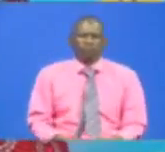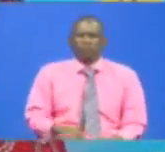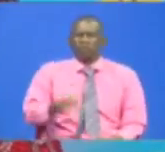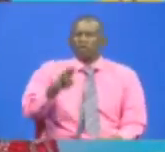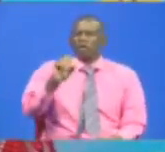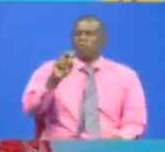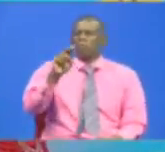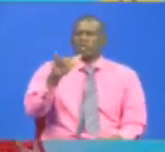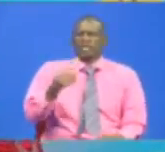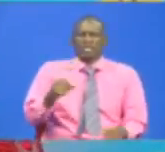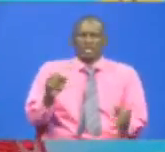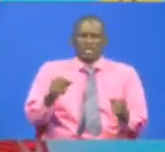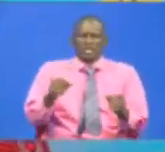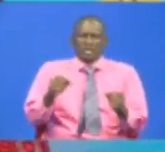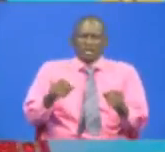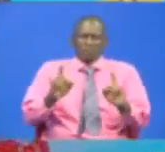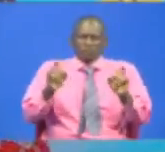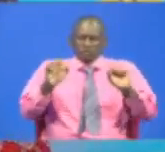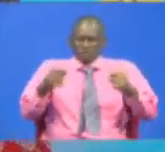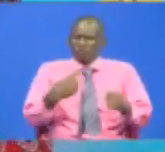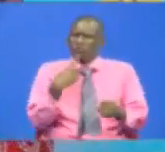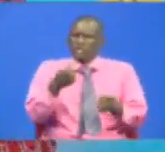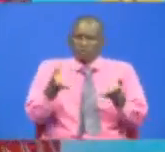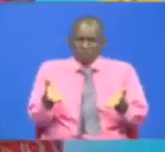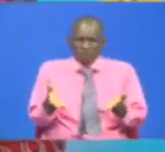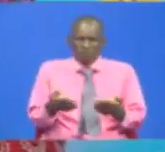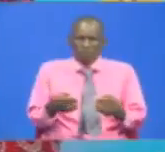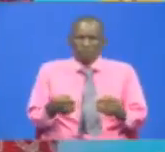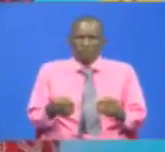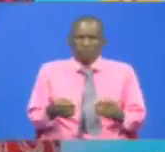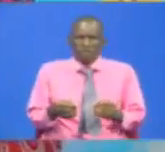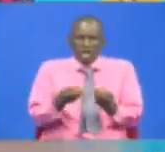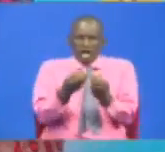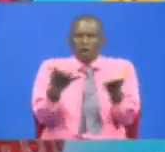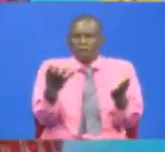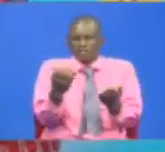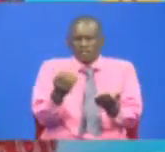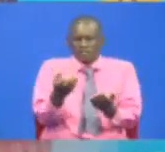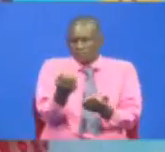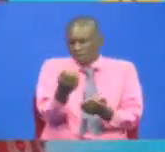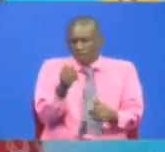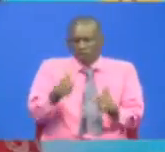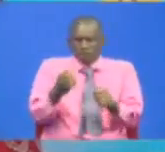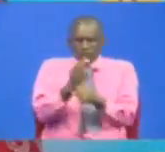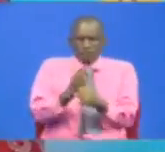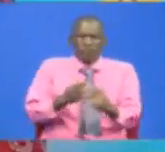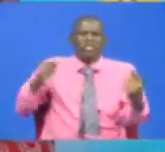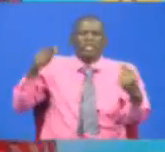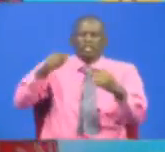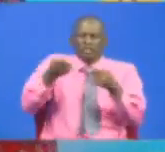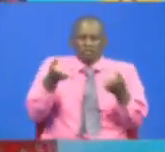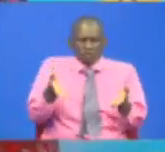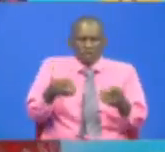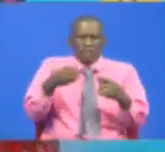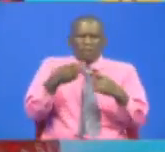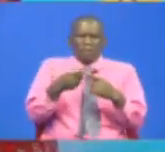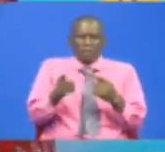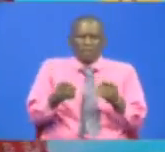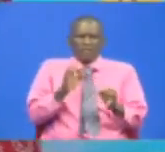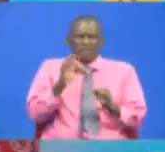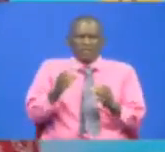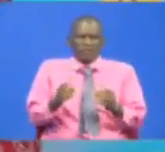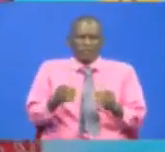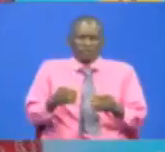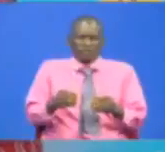Bonnie, I cannot tell you right now, standing here where I am, how much money we have spent so far. But if you put your